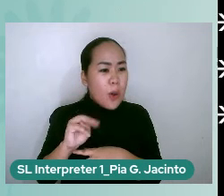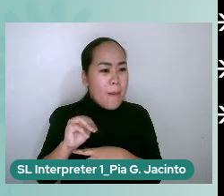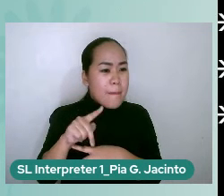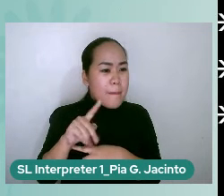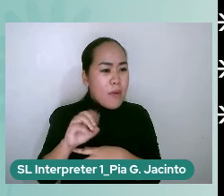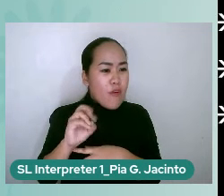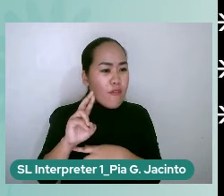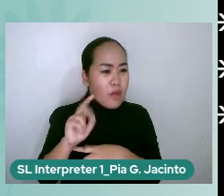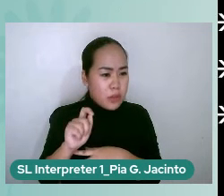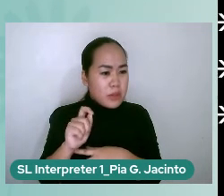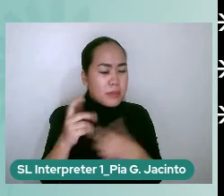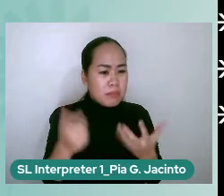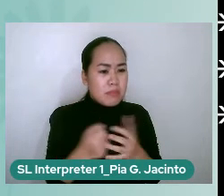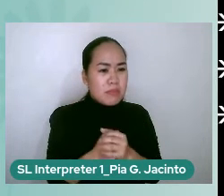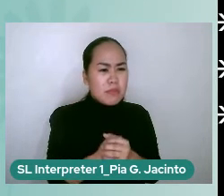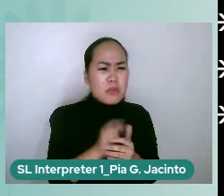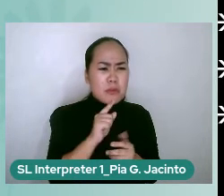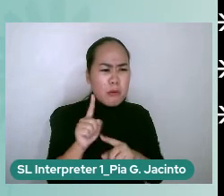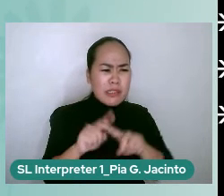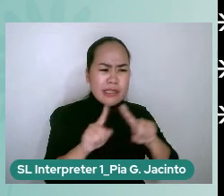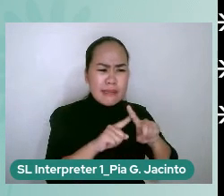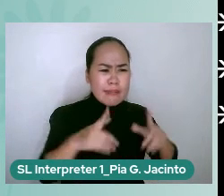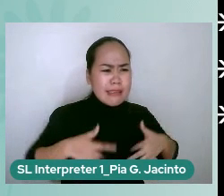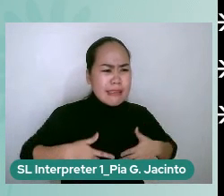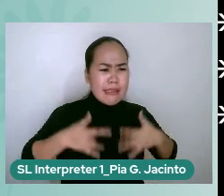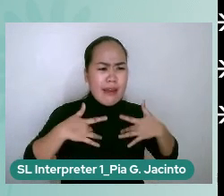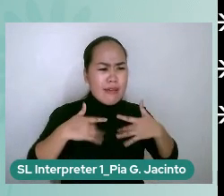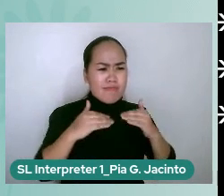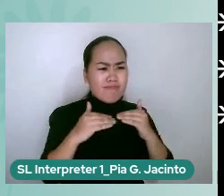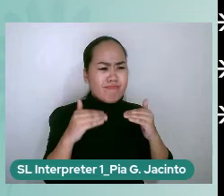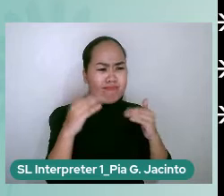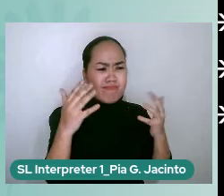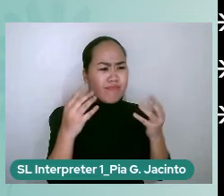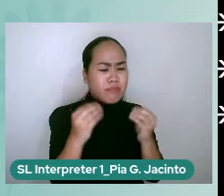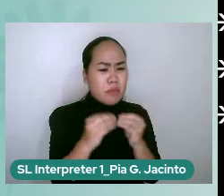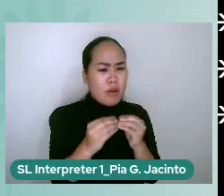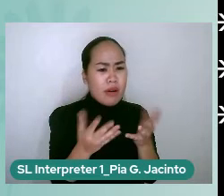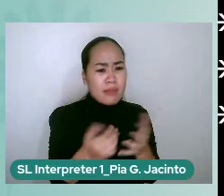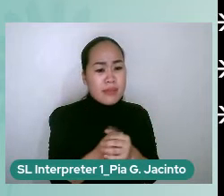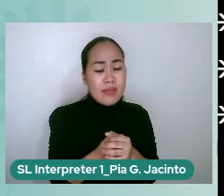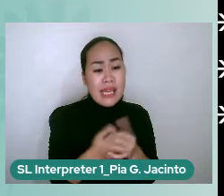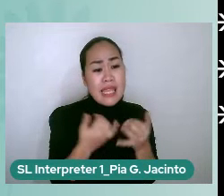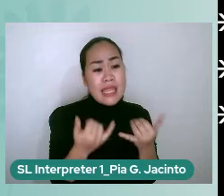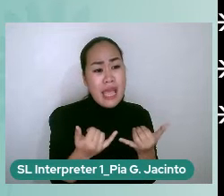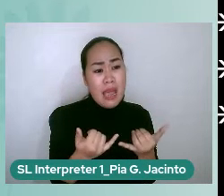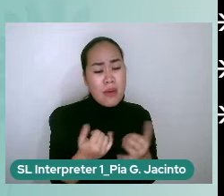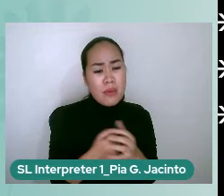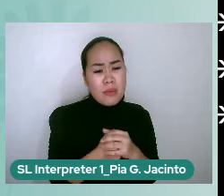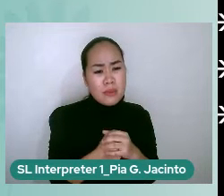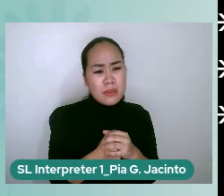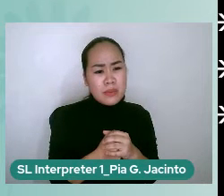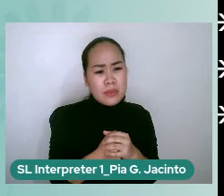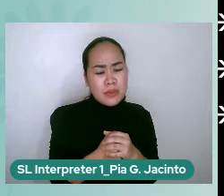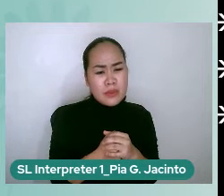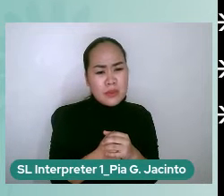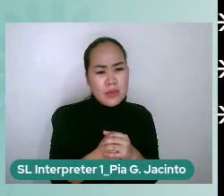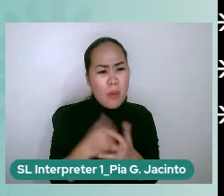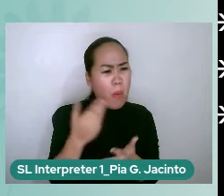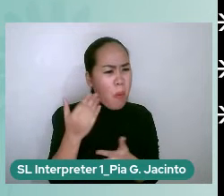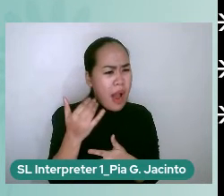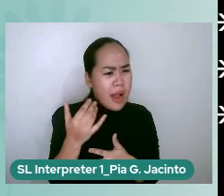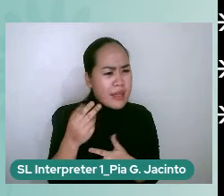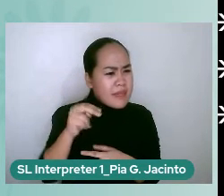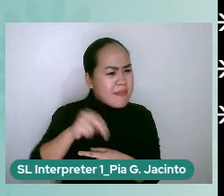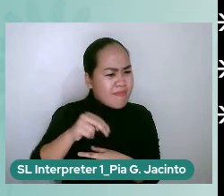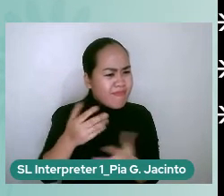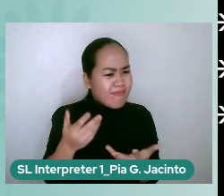life, particularly when cancer is advanced. Now, why must we? Because cervical cancer